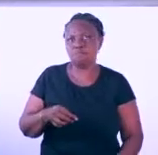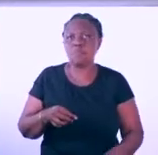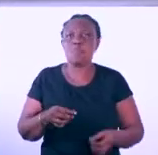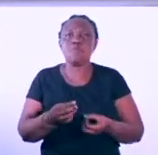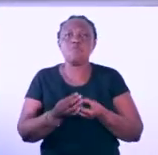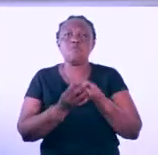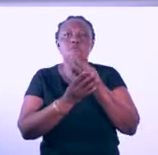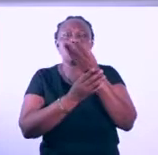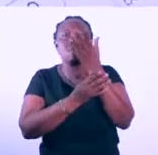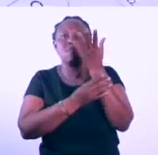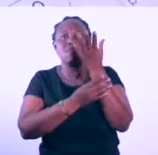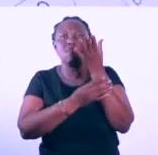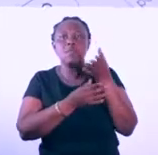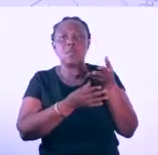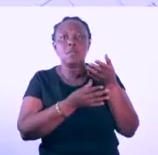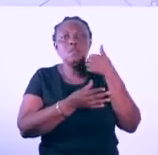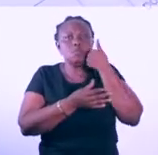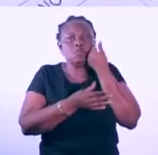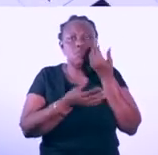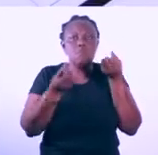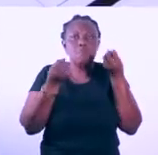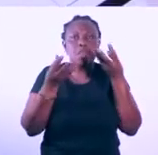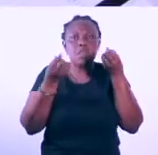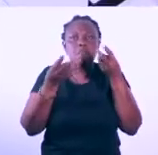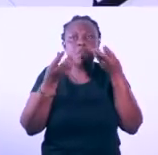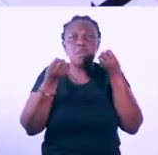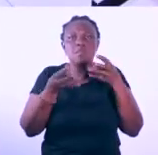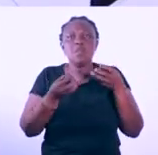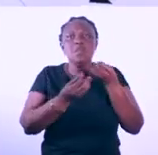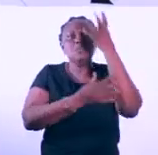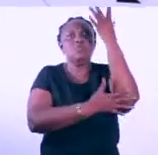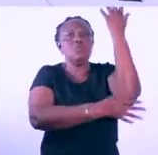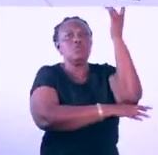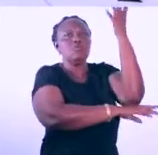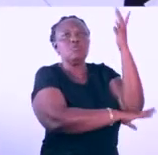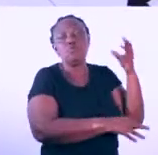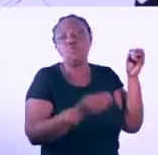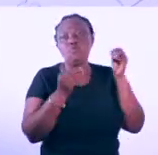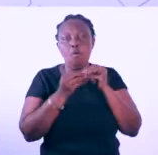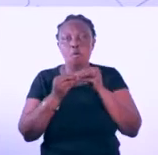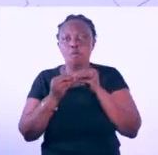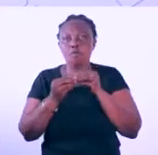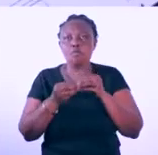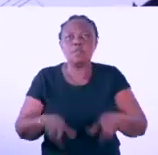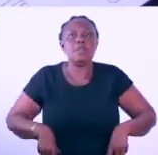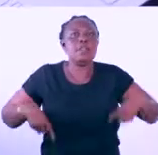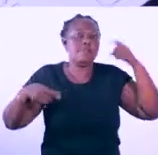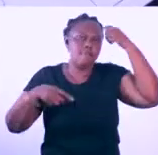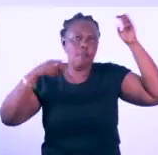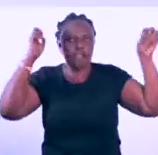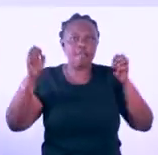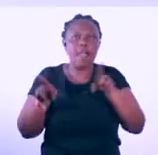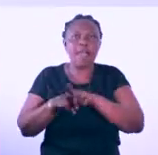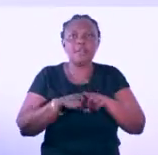grew there. Soon, many more trees grew around the tall tree. They lived forever as a happy